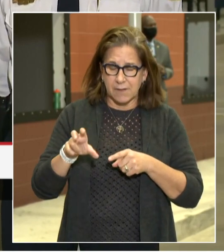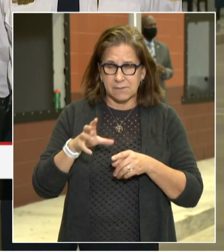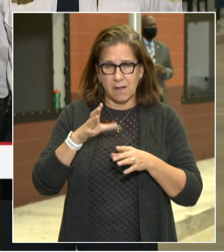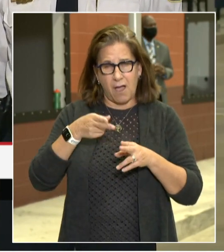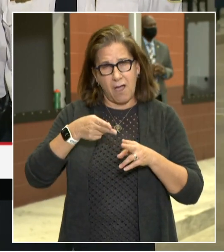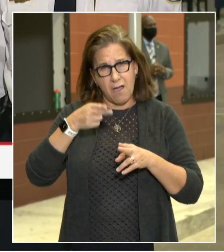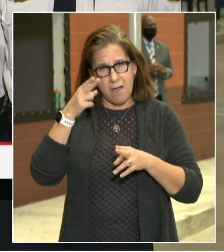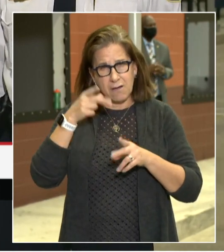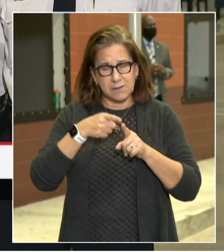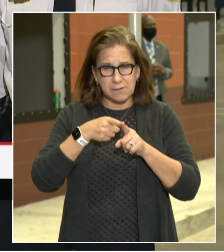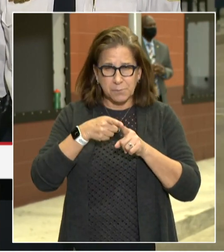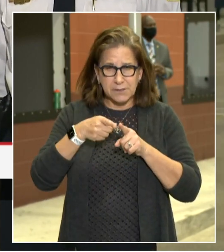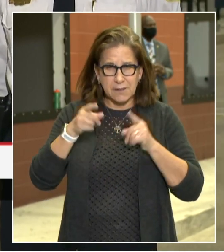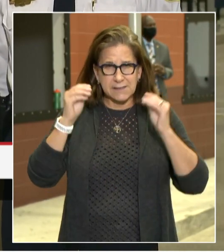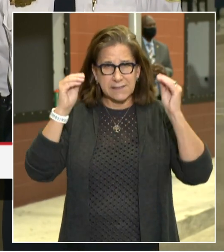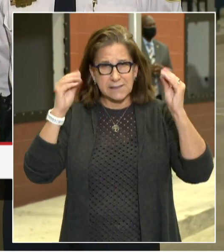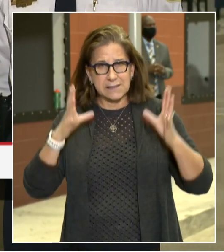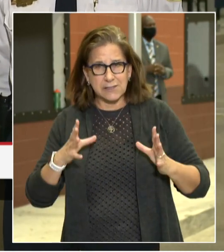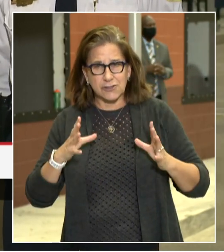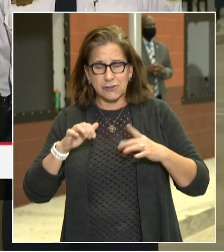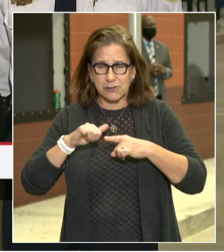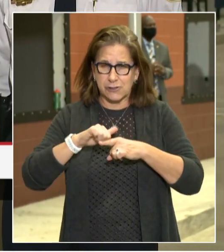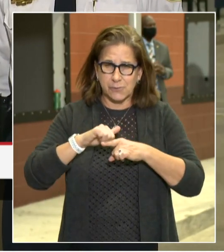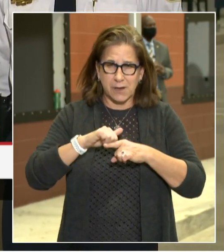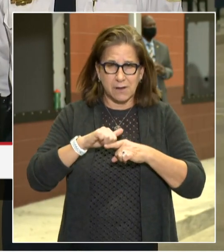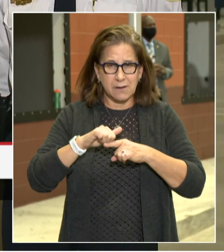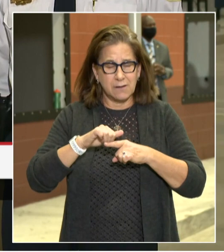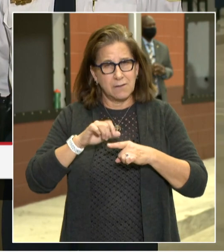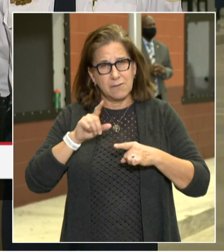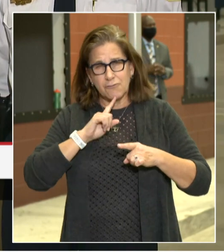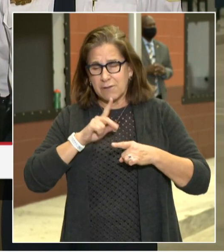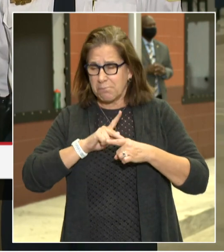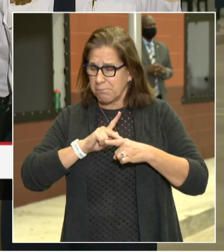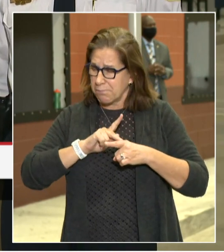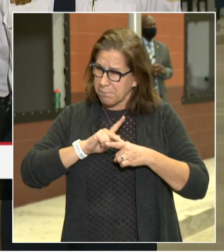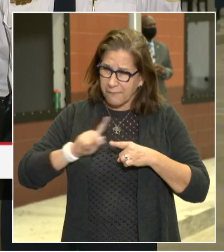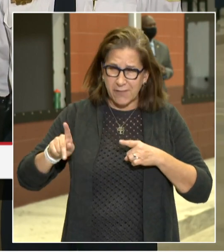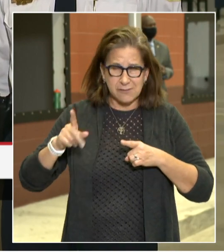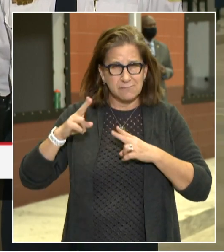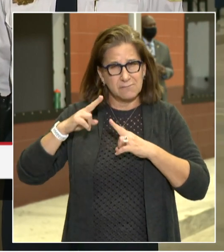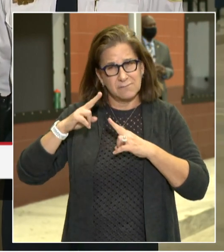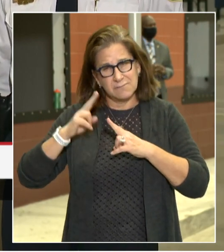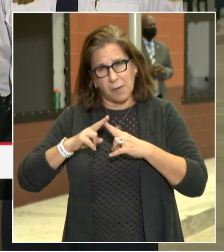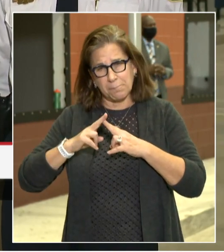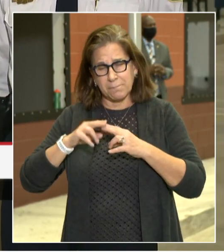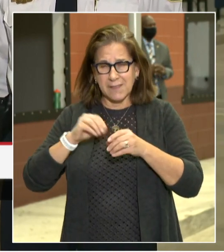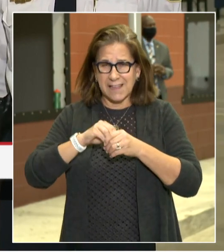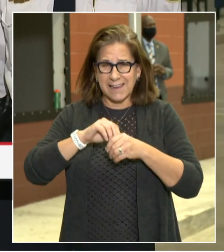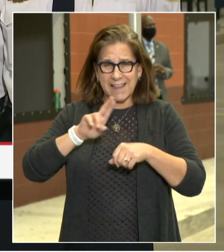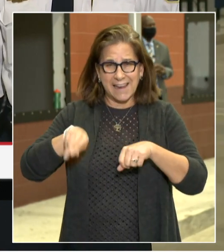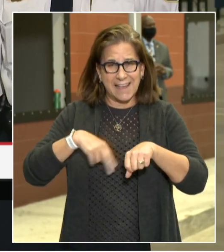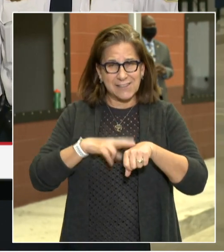professionalizing this department, providing our officers with the training and resources that they need for the better part of 20